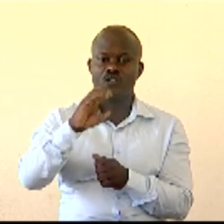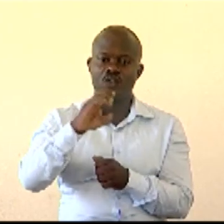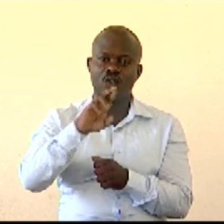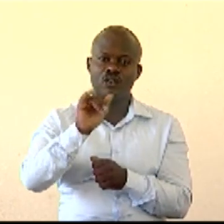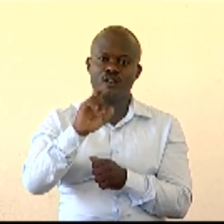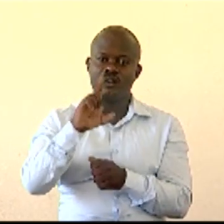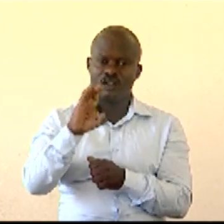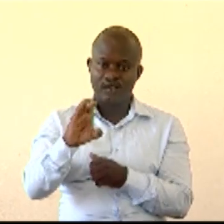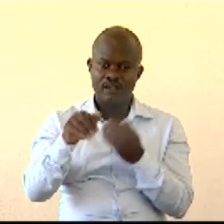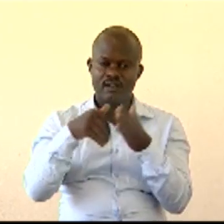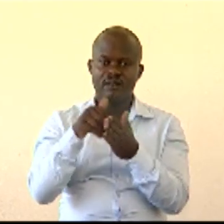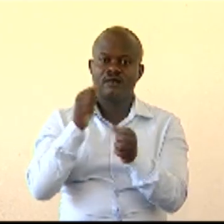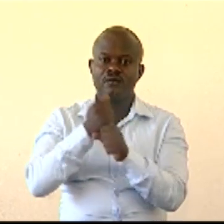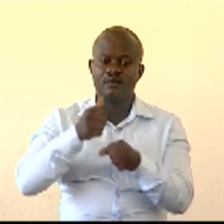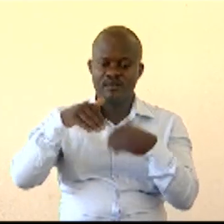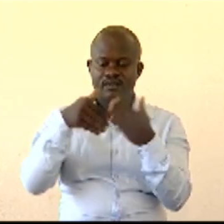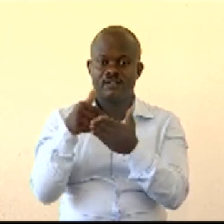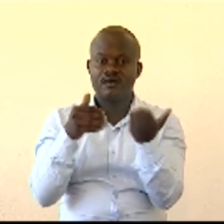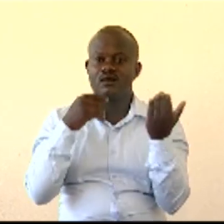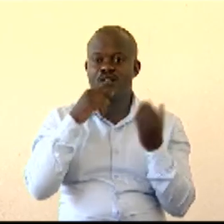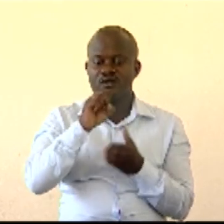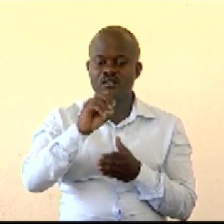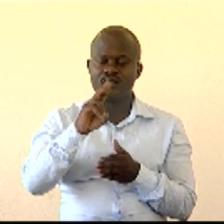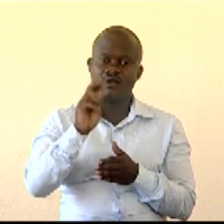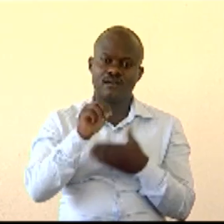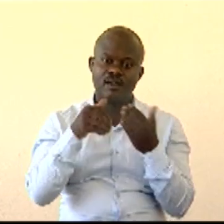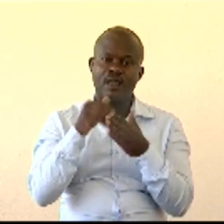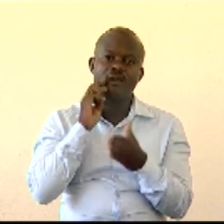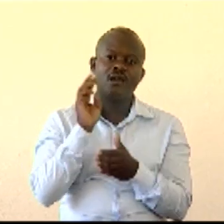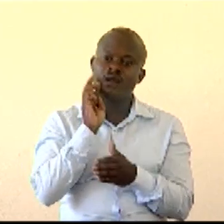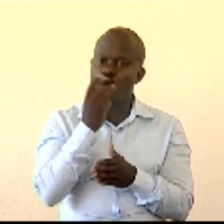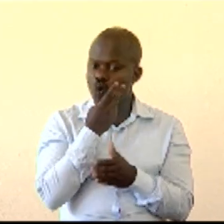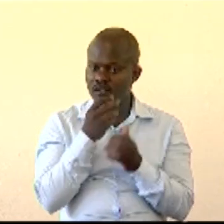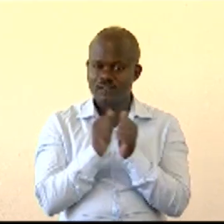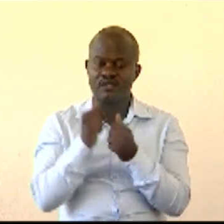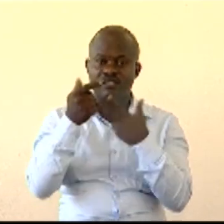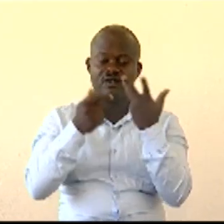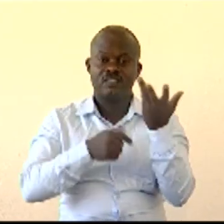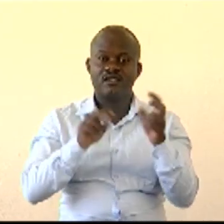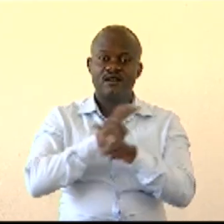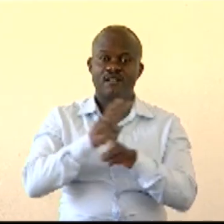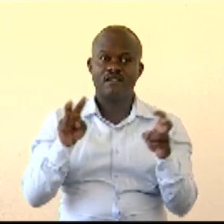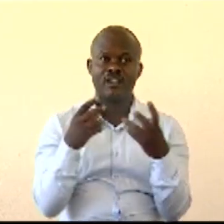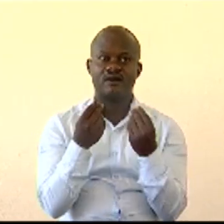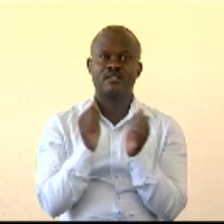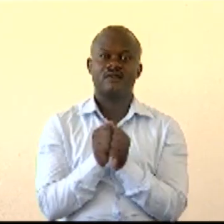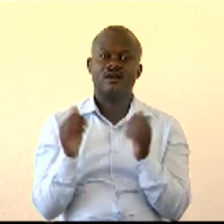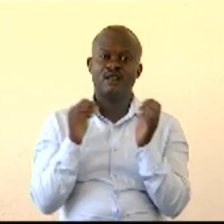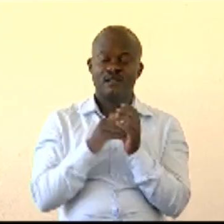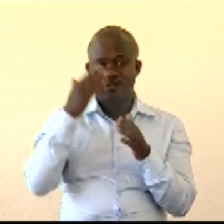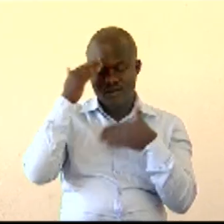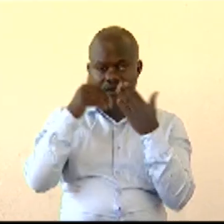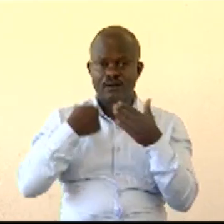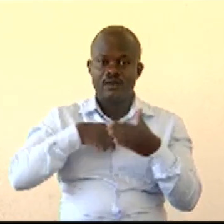to produce carbon dioxide, sodium chloride, and water. This is very simple. And what I'm